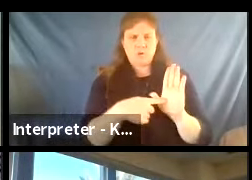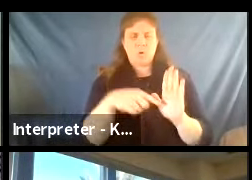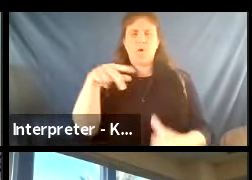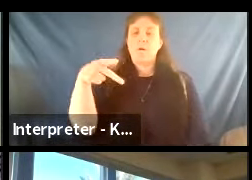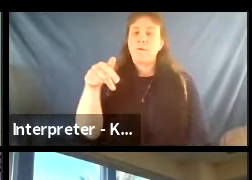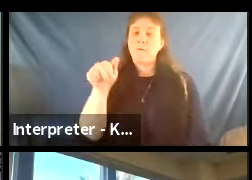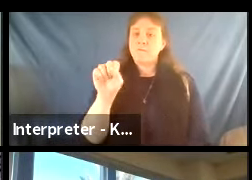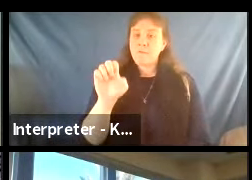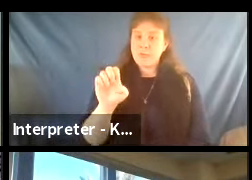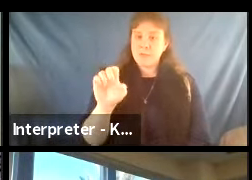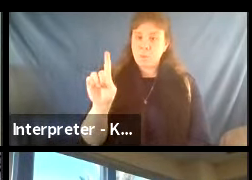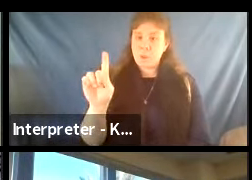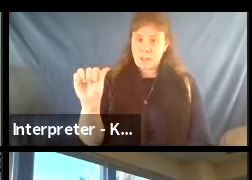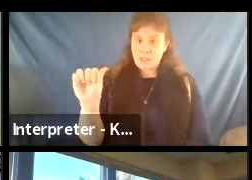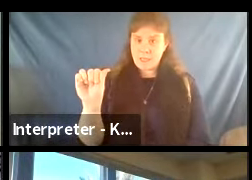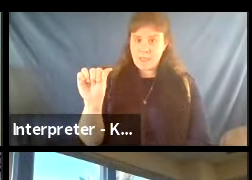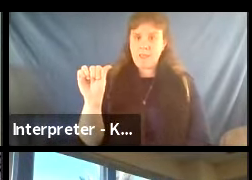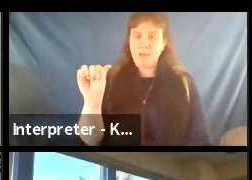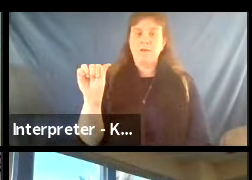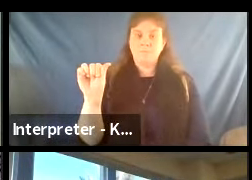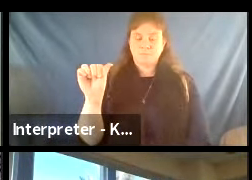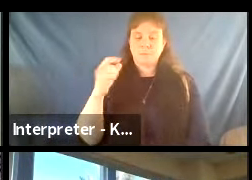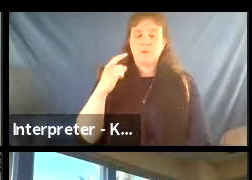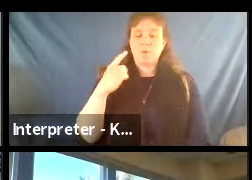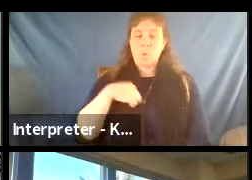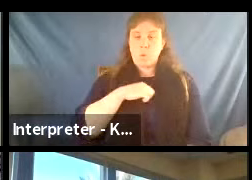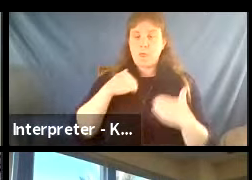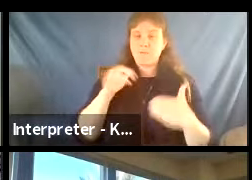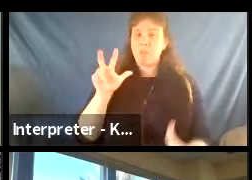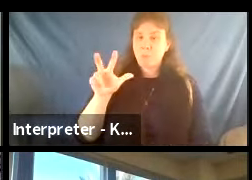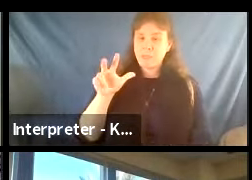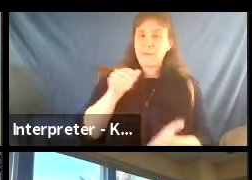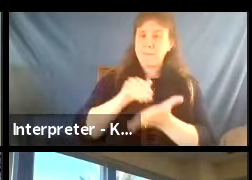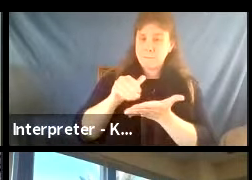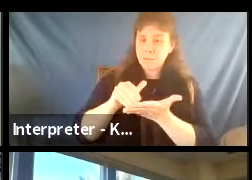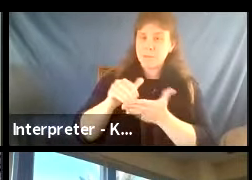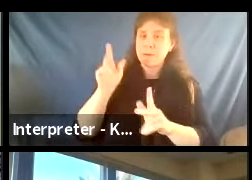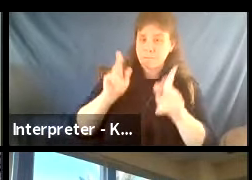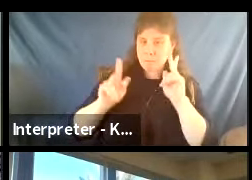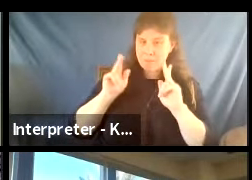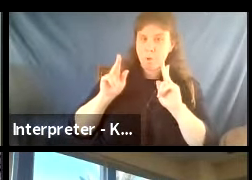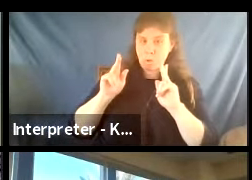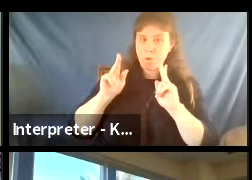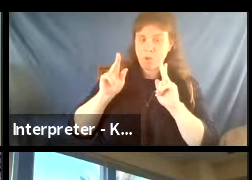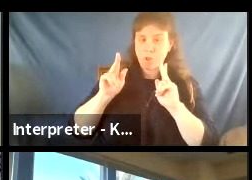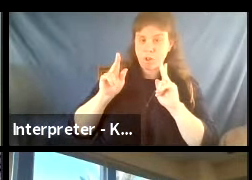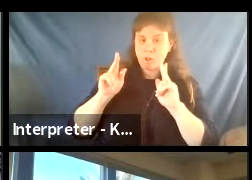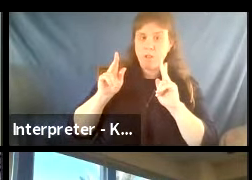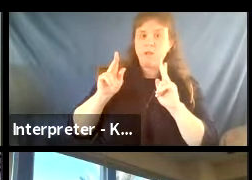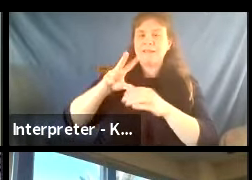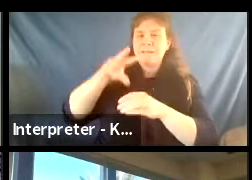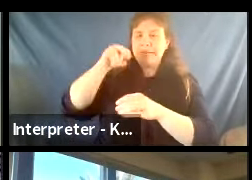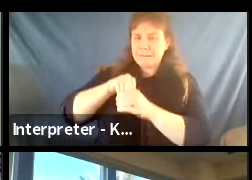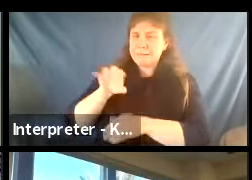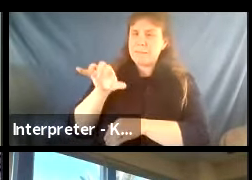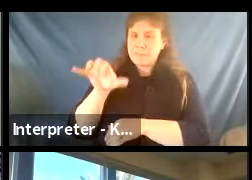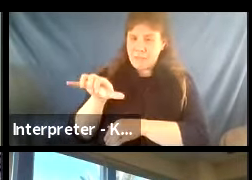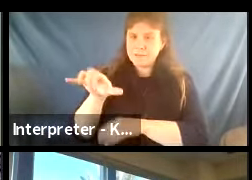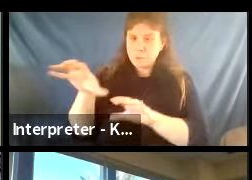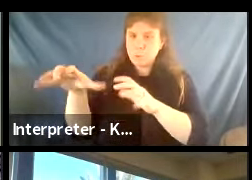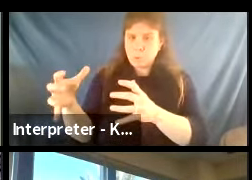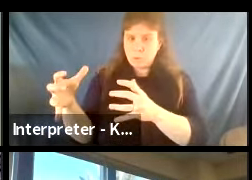1A, total population is about 3 million. And we are only getting anywhere from 300 to